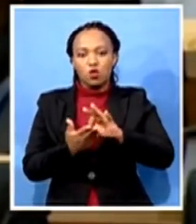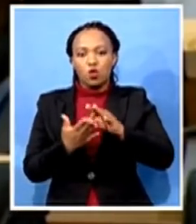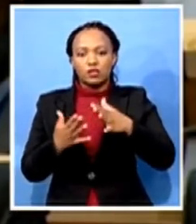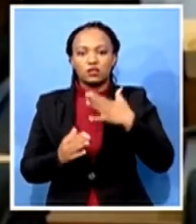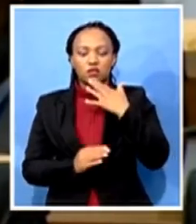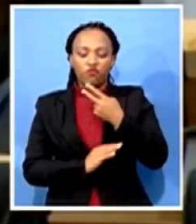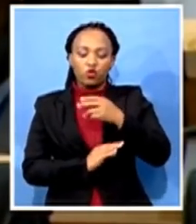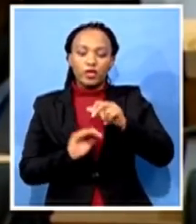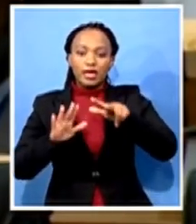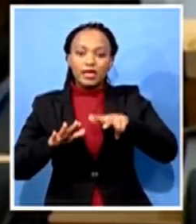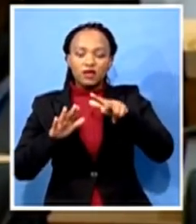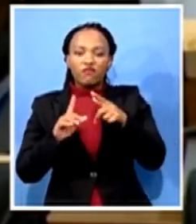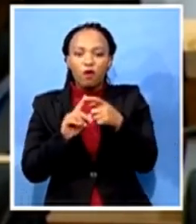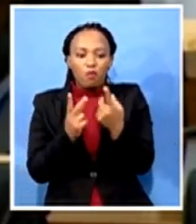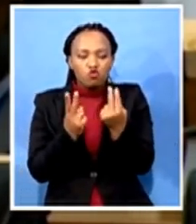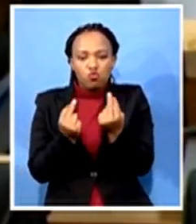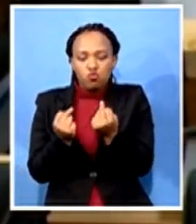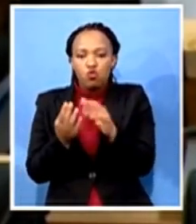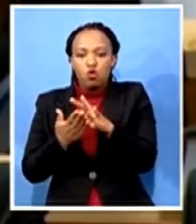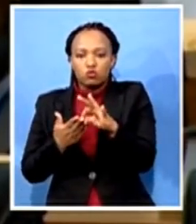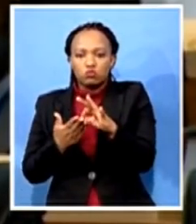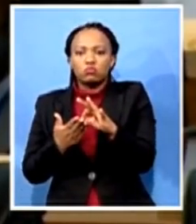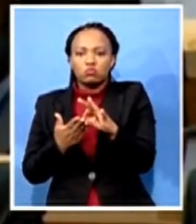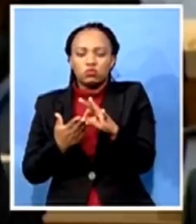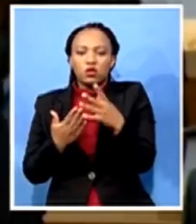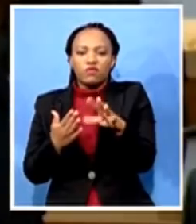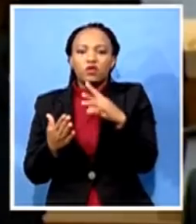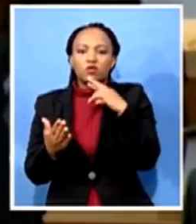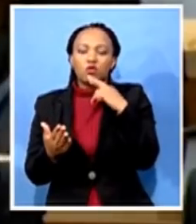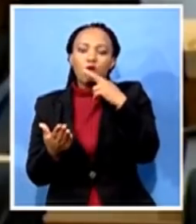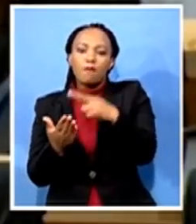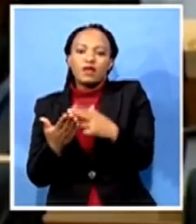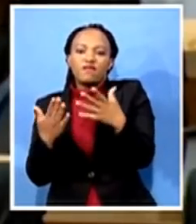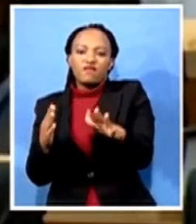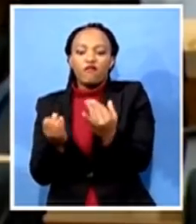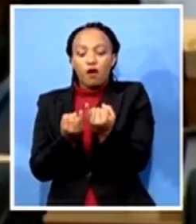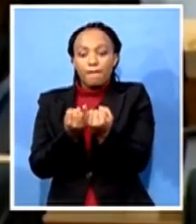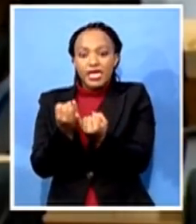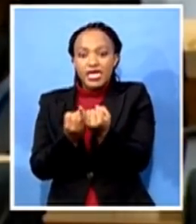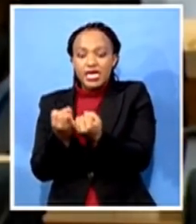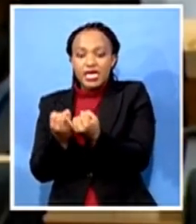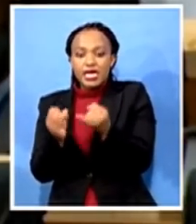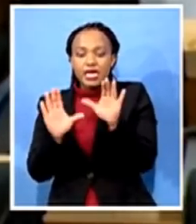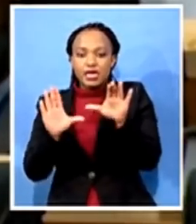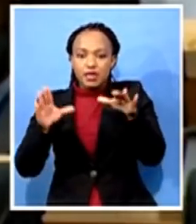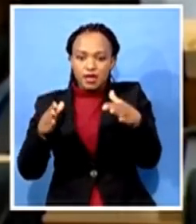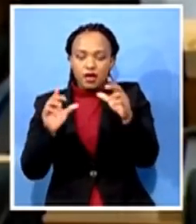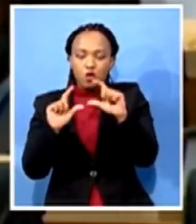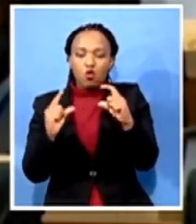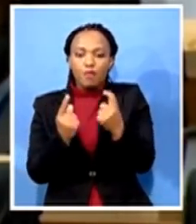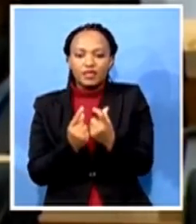were recommended to the bid adjudication committee to be adjudicated